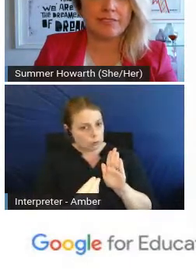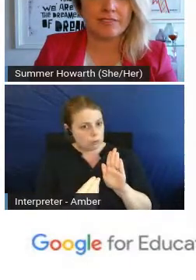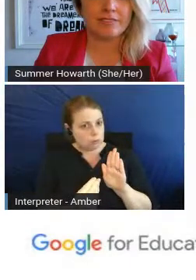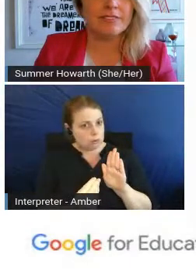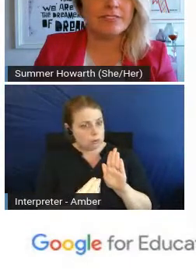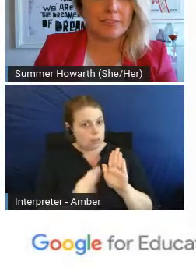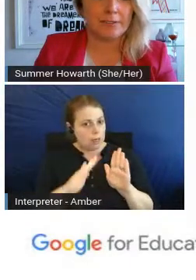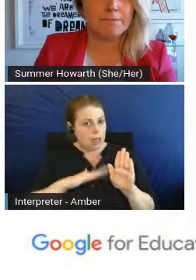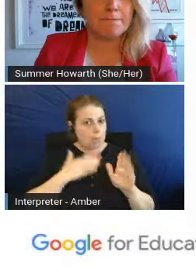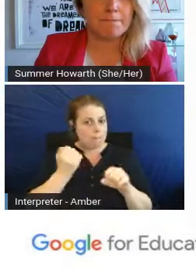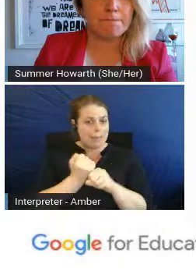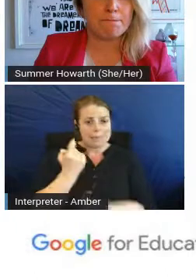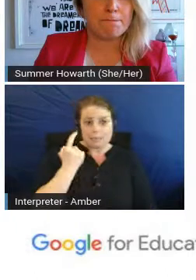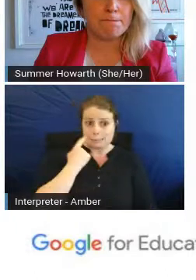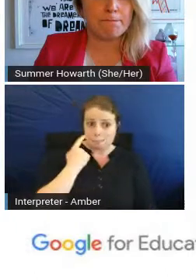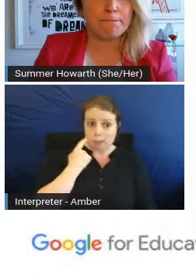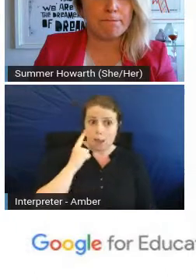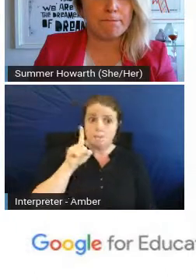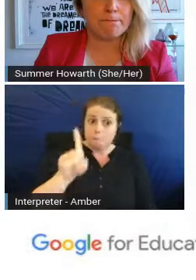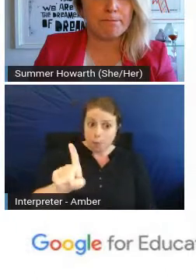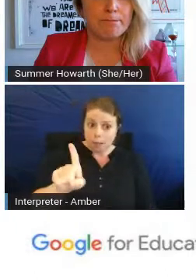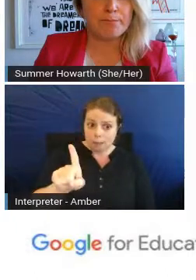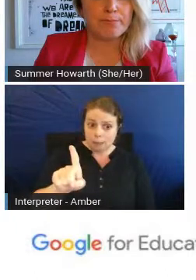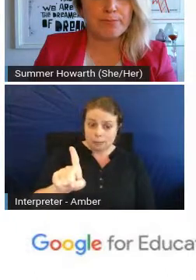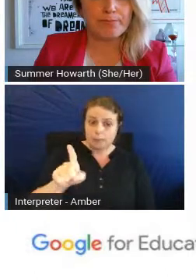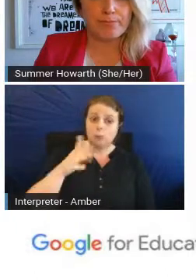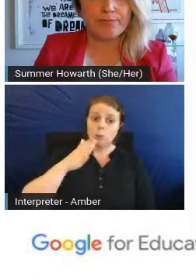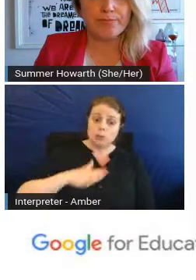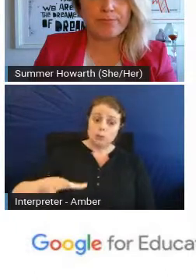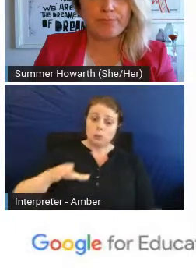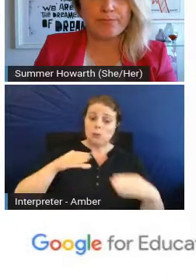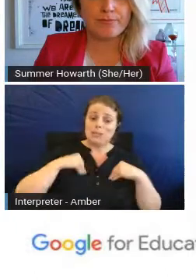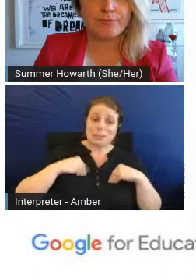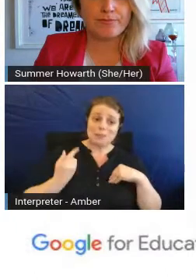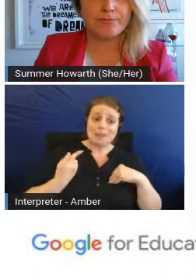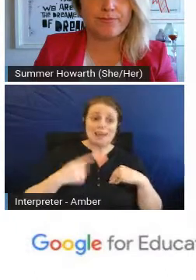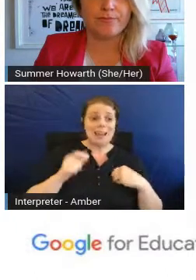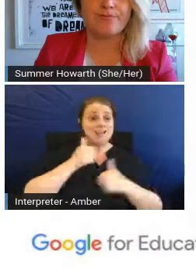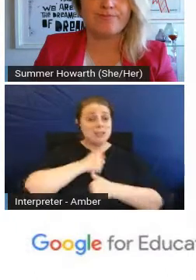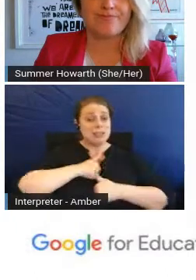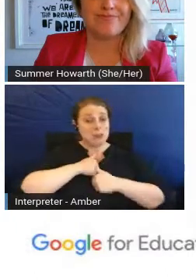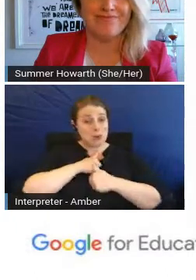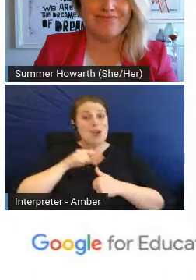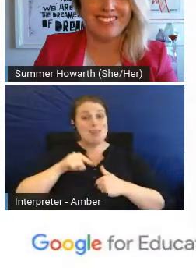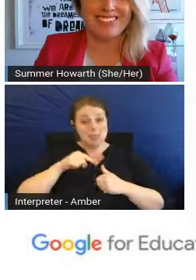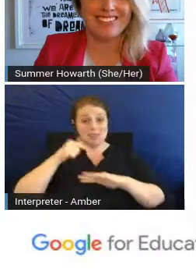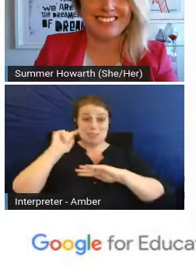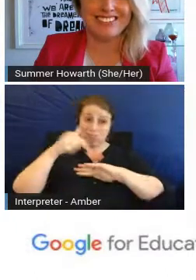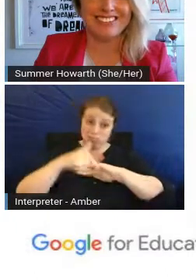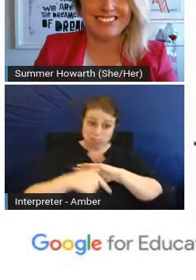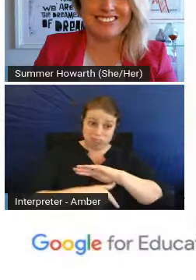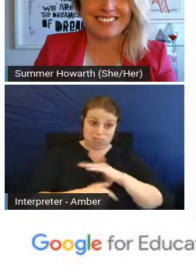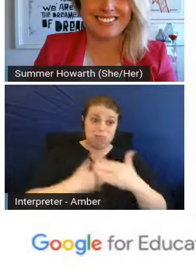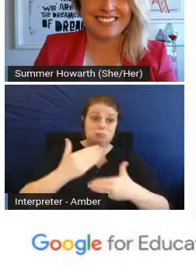uncomplicate it. But we have to accept and enjoy, in fact, that it's actually quite a complex process.